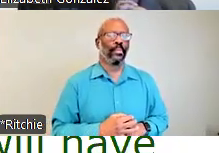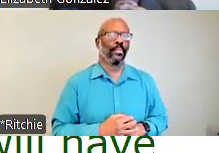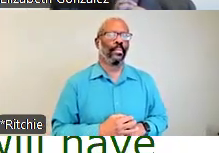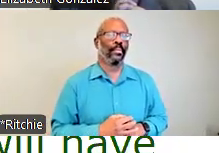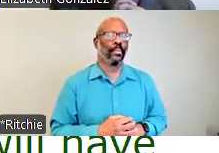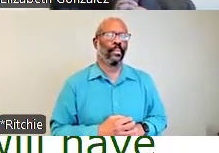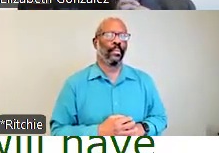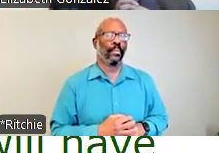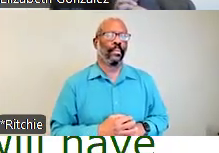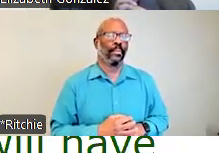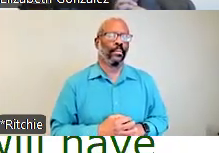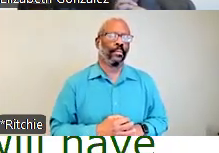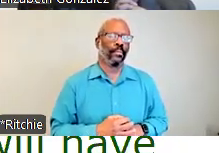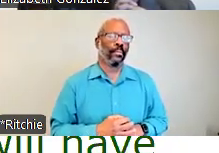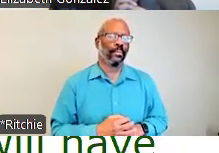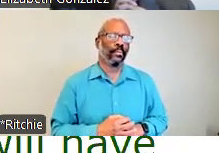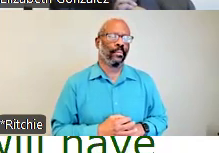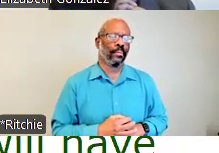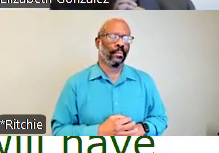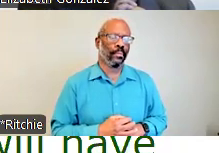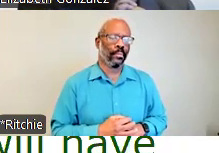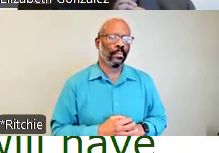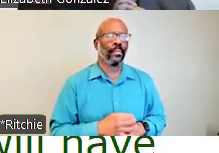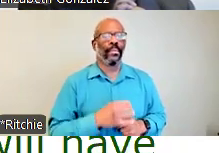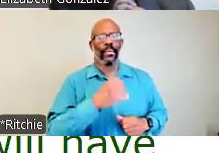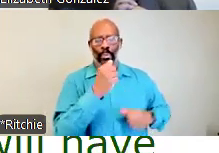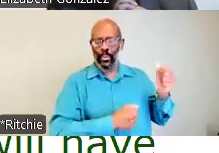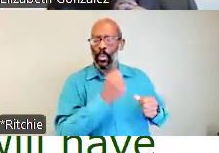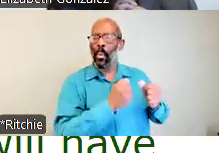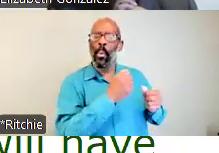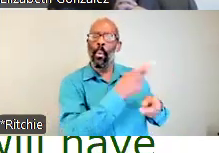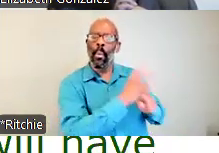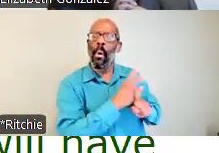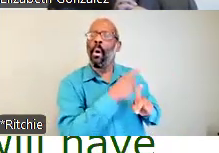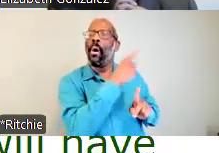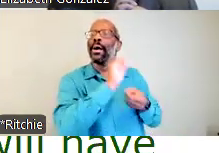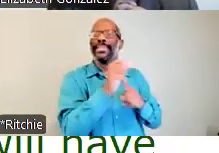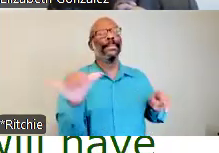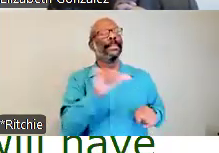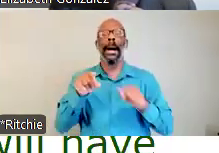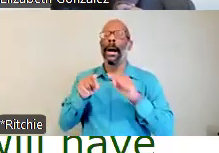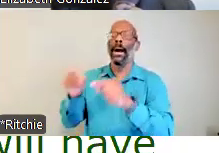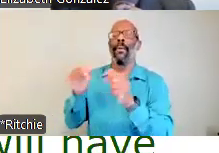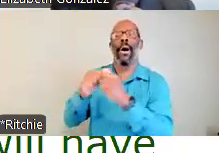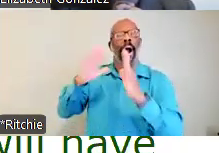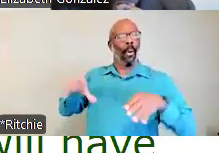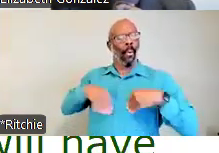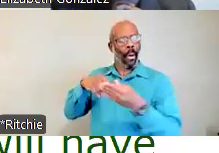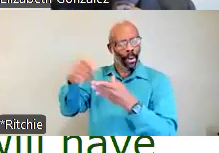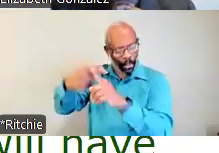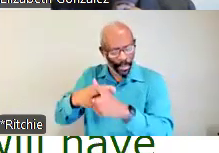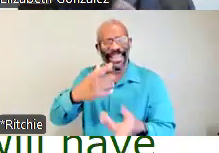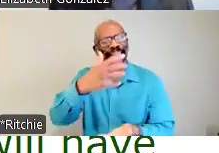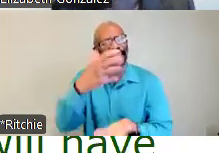Similar to a mortgage, if you are having trouble paying your car loan, reach out to the lender. See if they have some options for